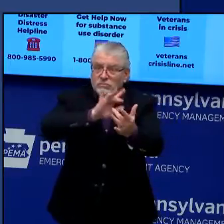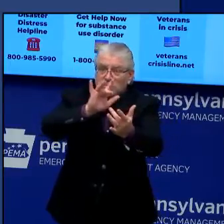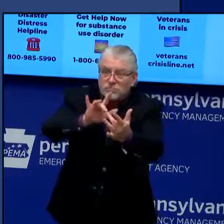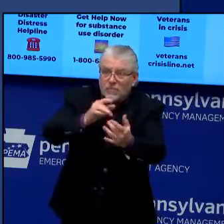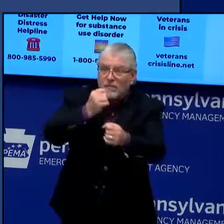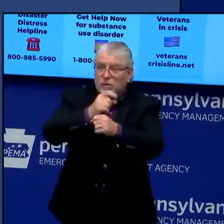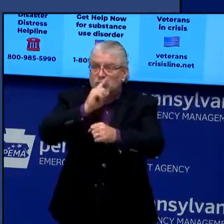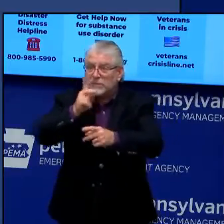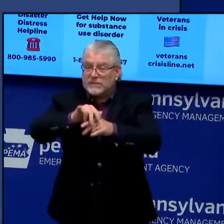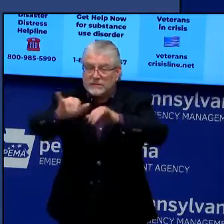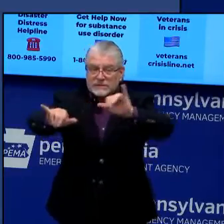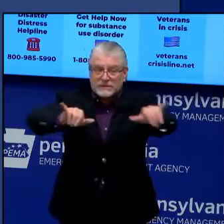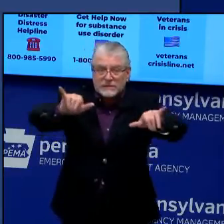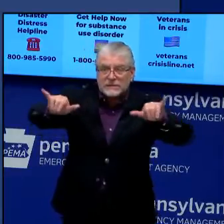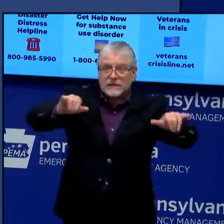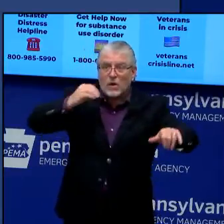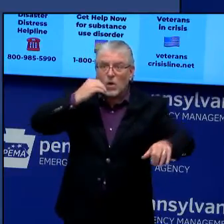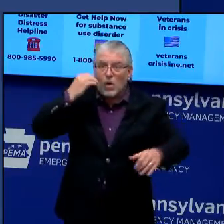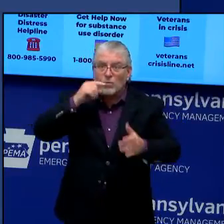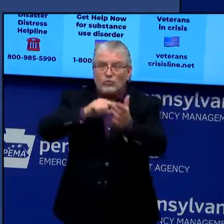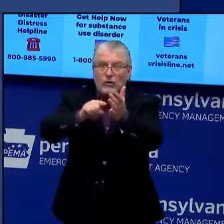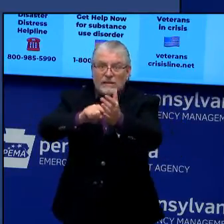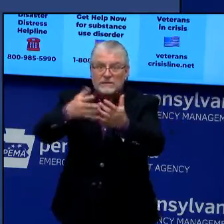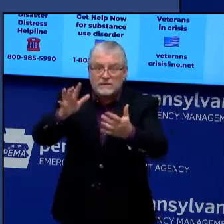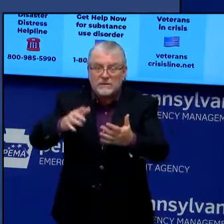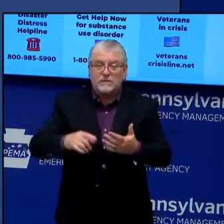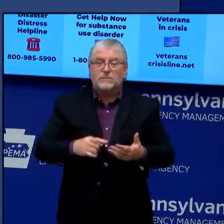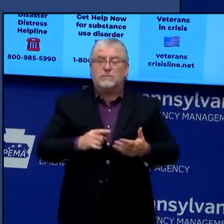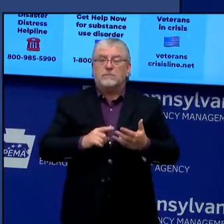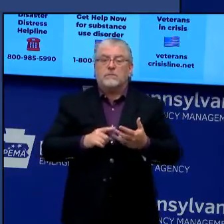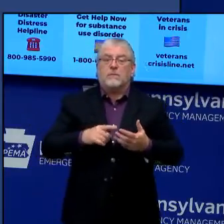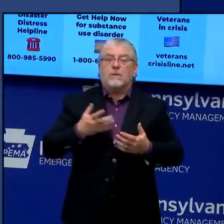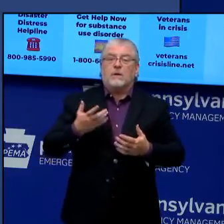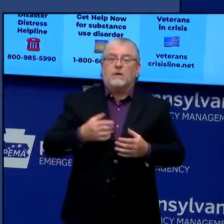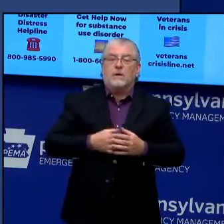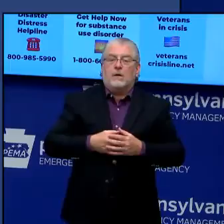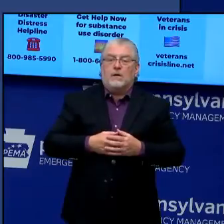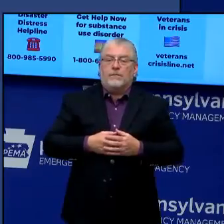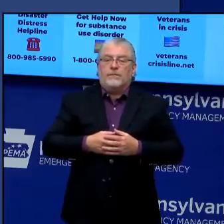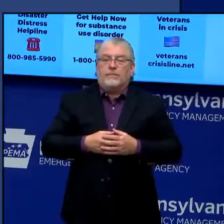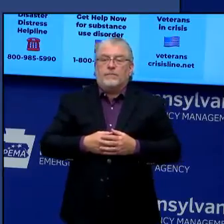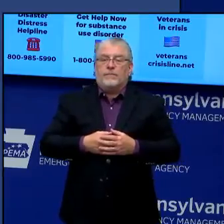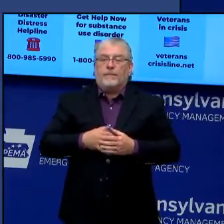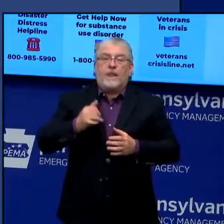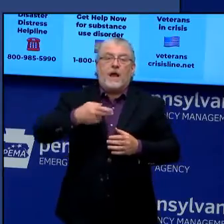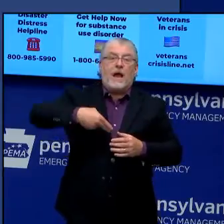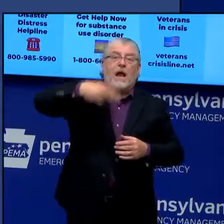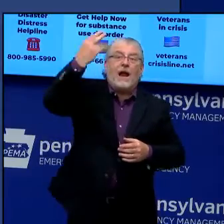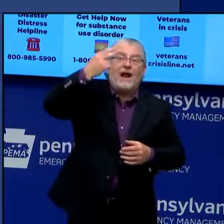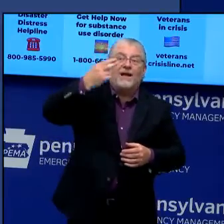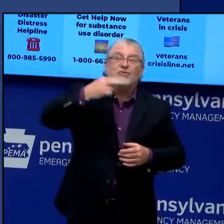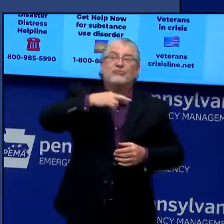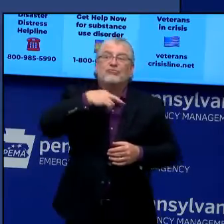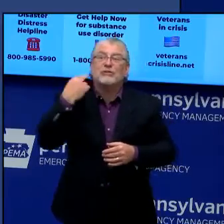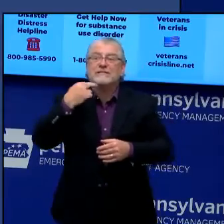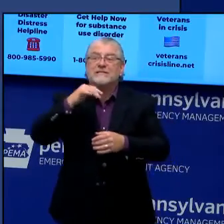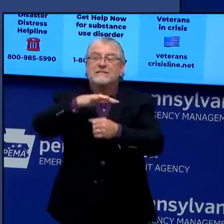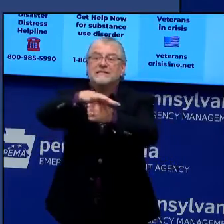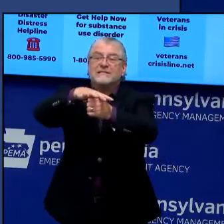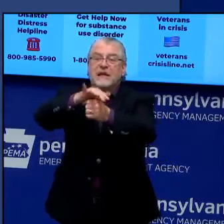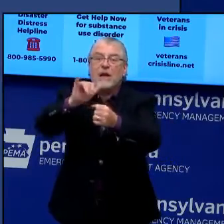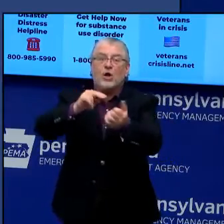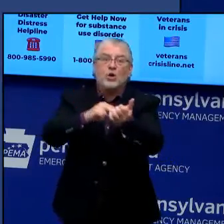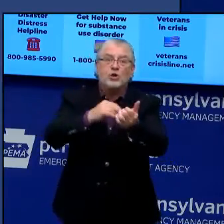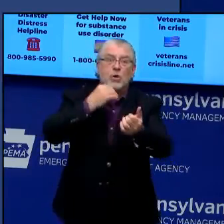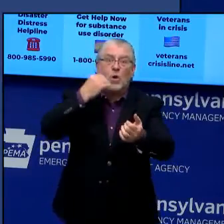number of high-risk settings that are there, such as personal care homes and long-term care living facilities, et cetera.